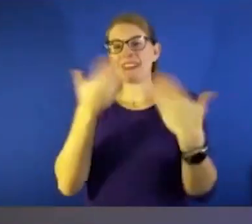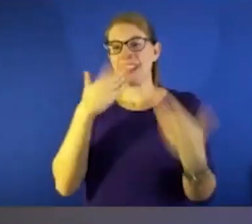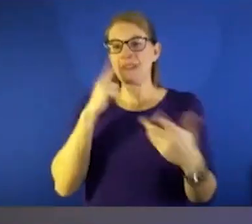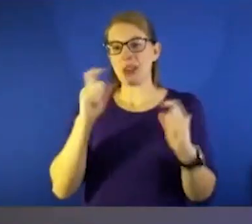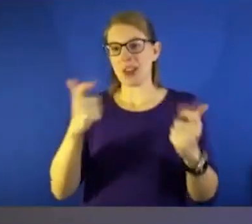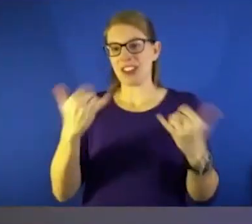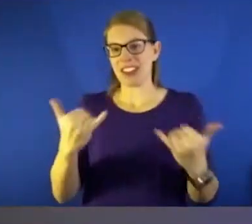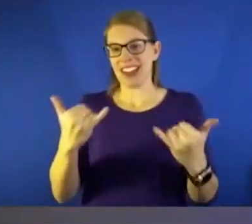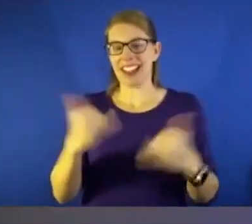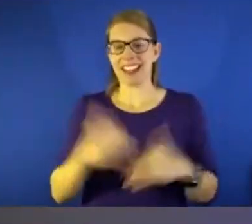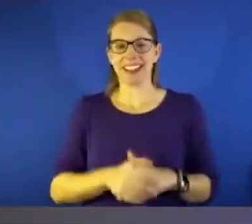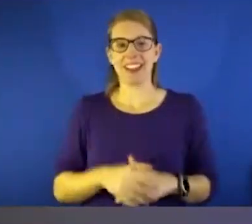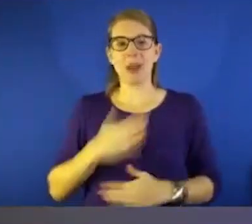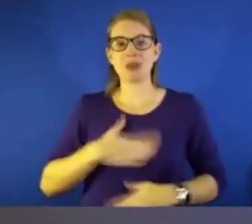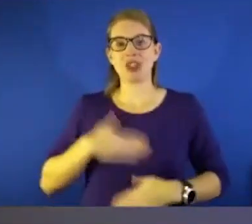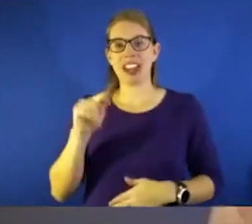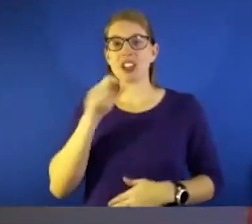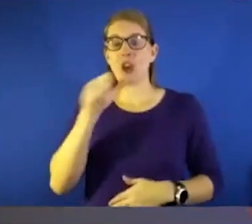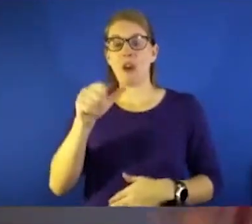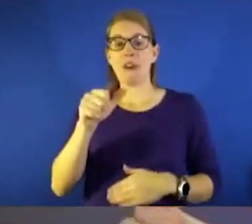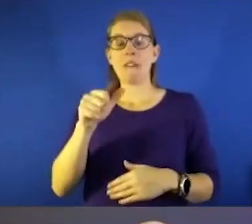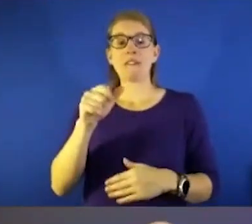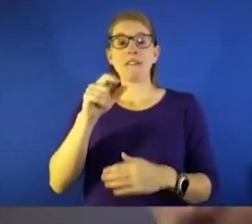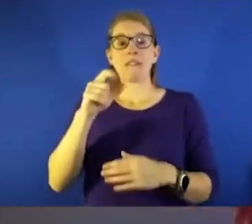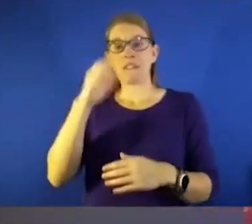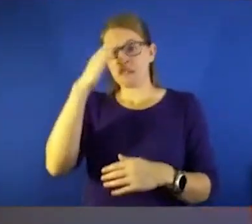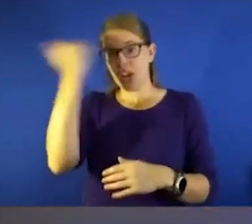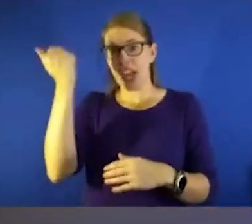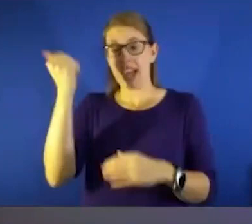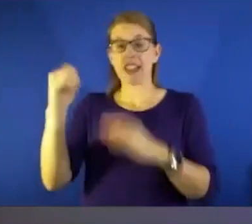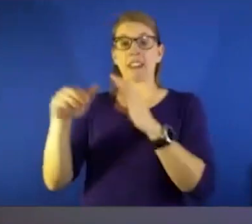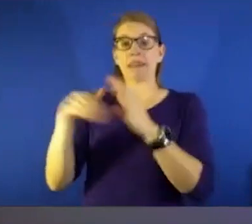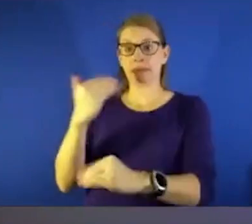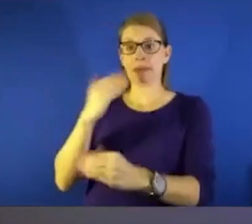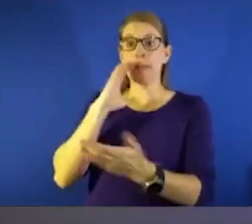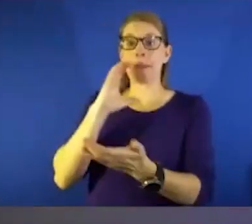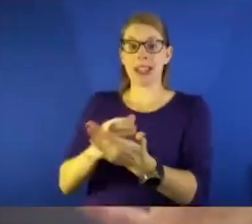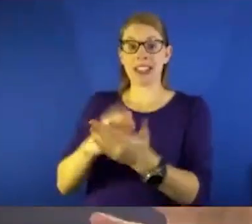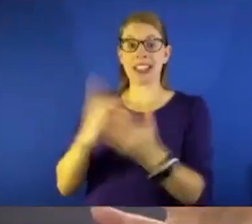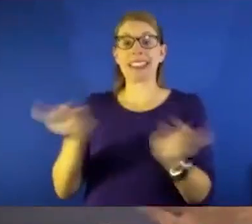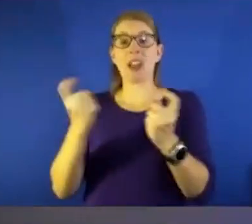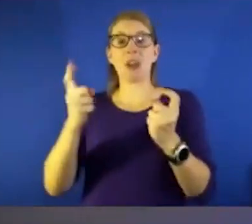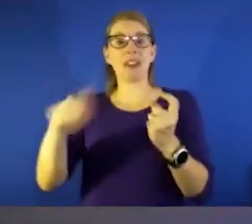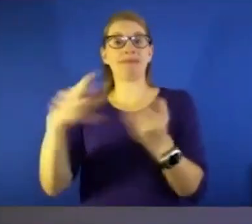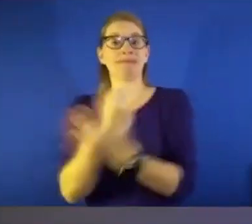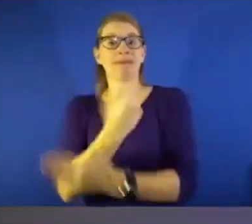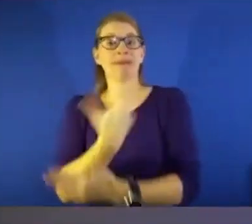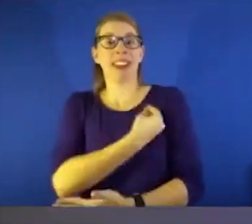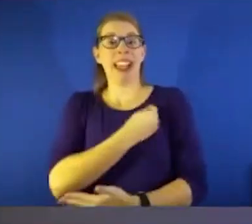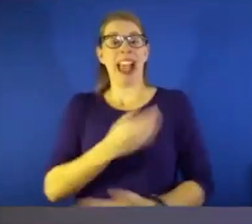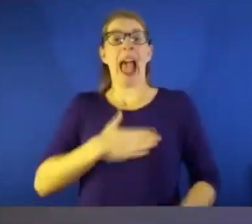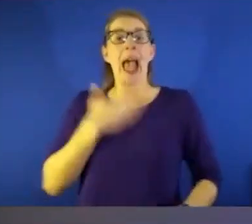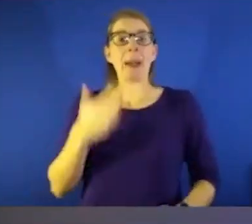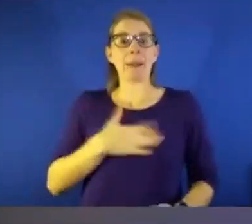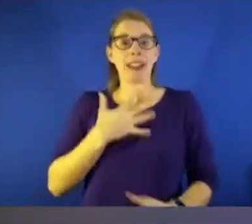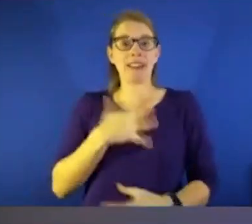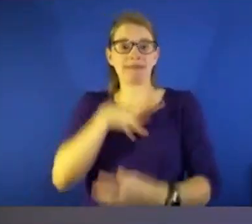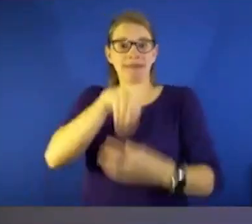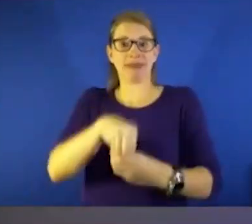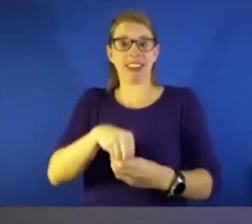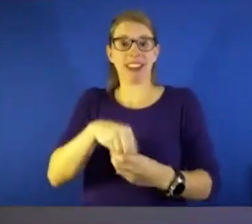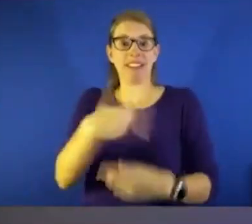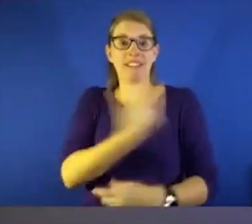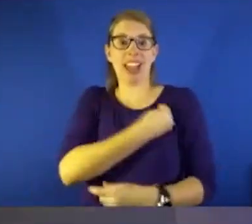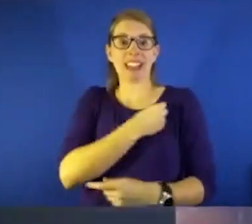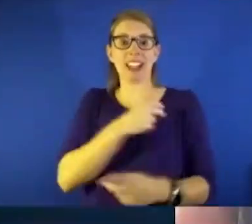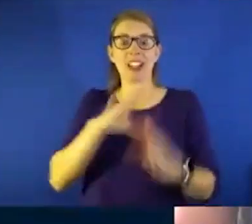appreciate it. And do not forget to send in pics of your kids celebrating getting their shots and happily becoming part of the vaccinated community. Coming up